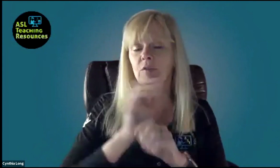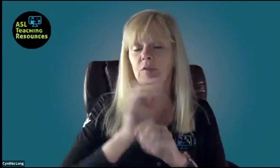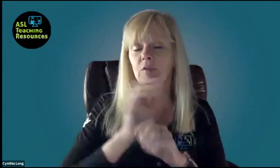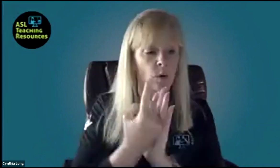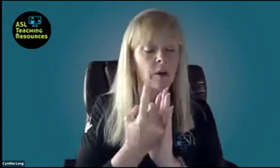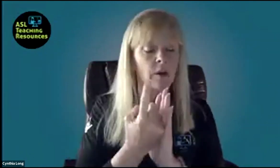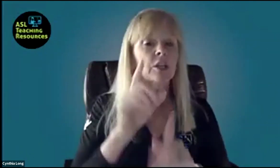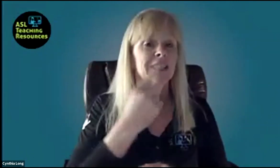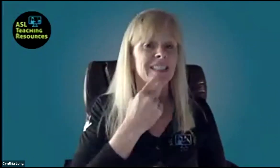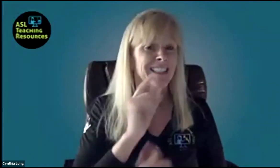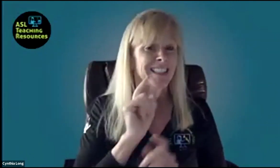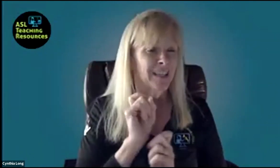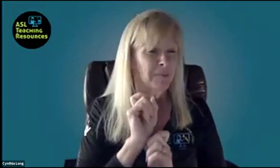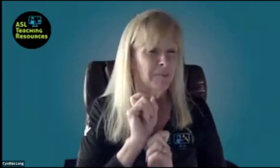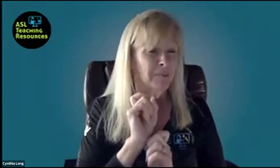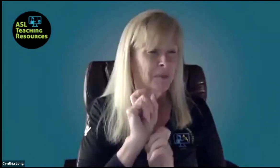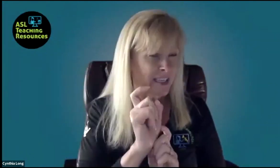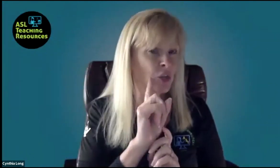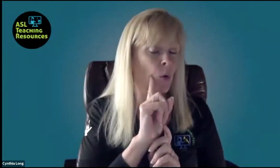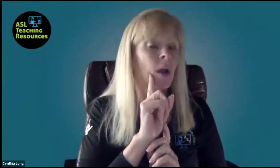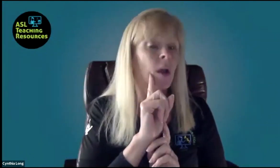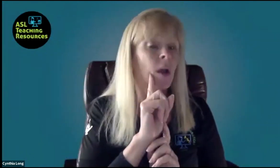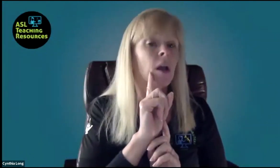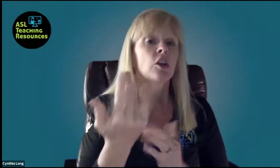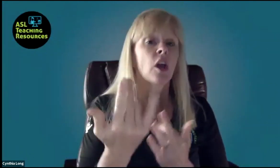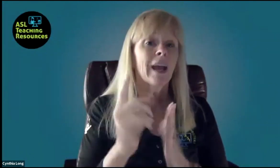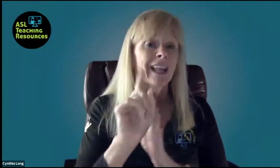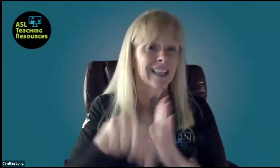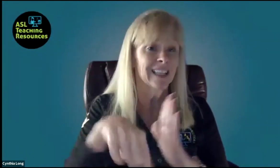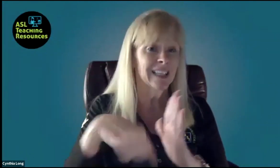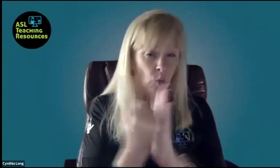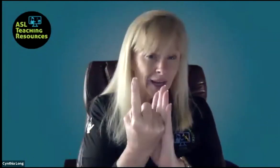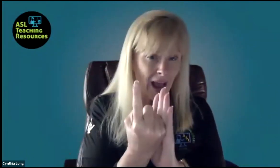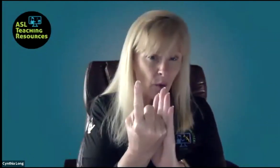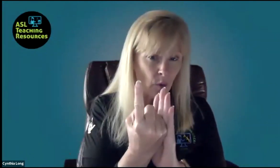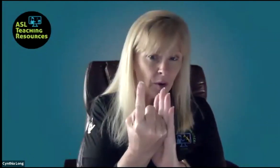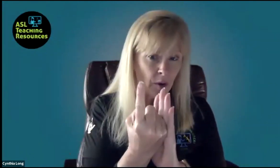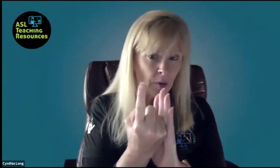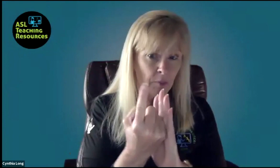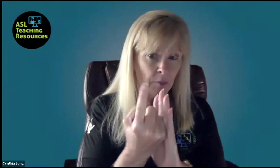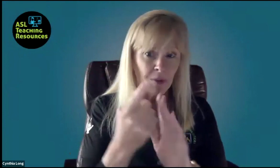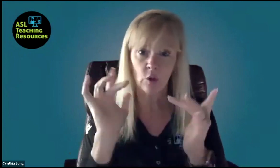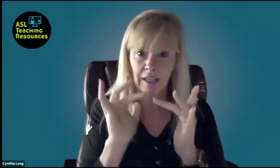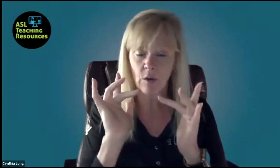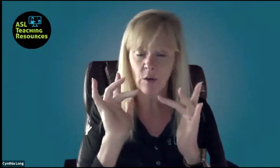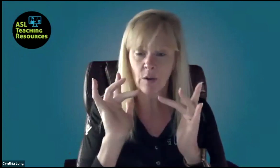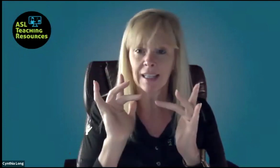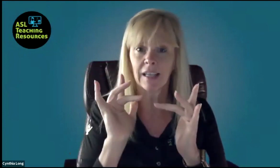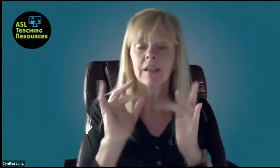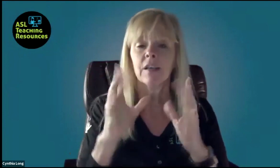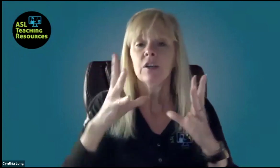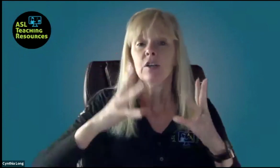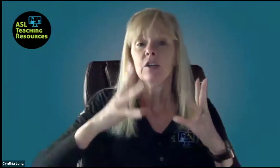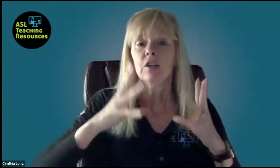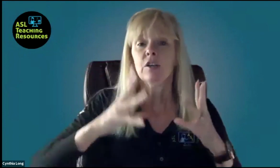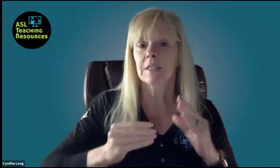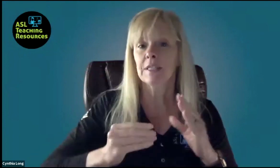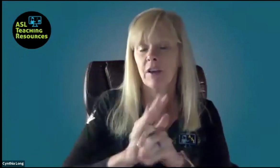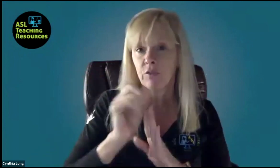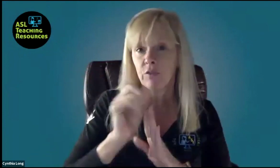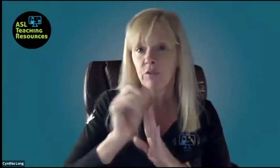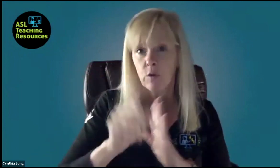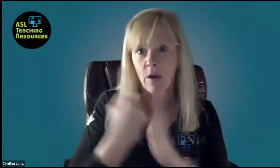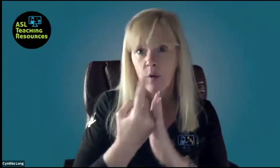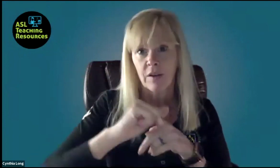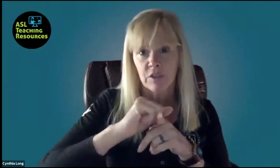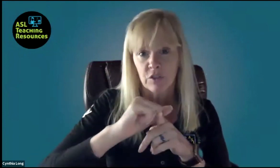to a full hour. She says, give me a minute. So y'all wait at least 1 hour before you click on the link to receive